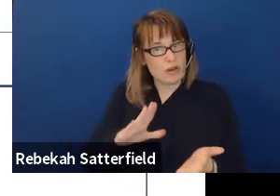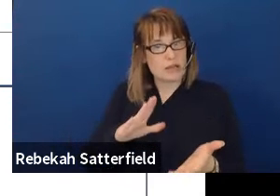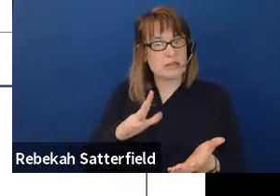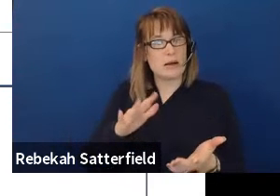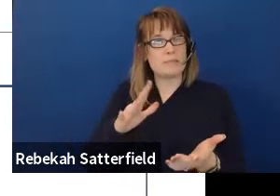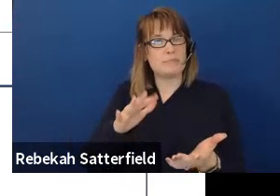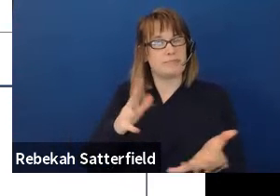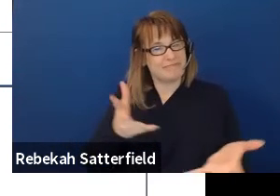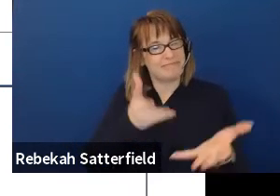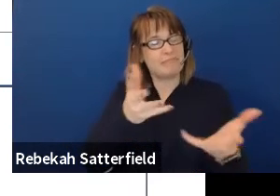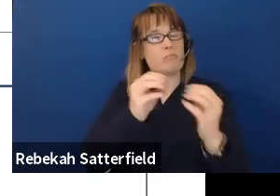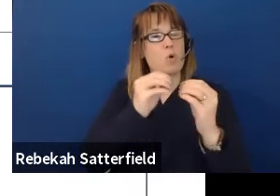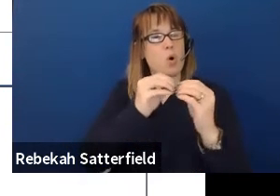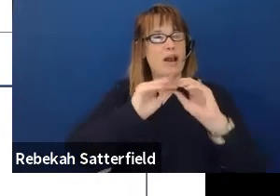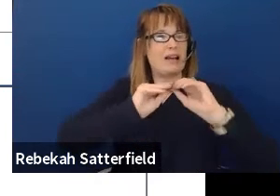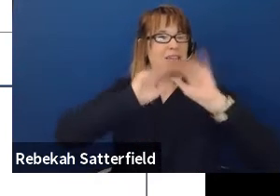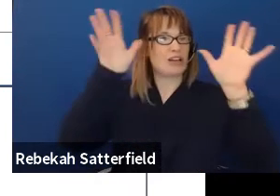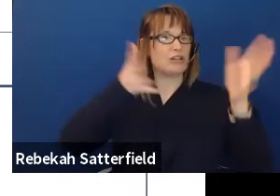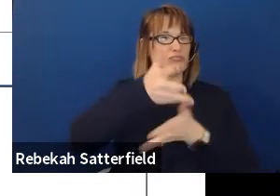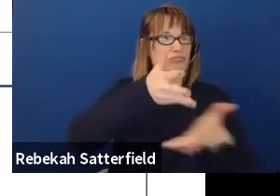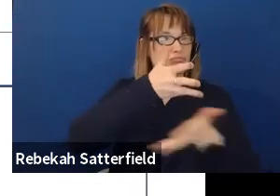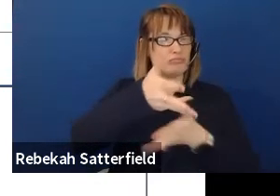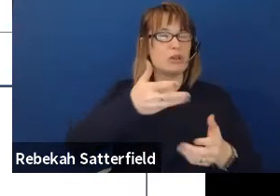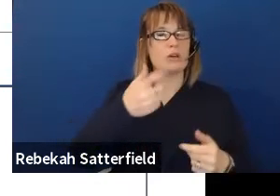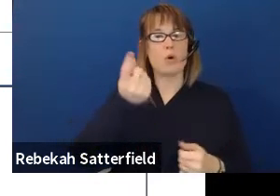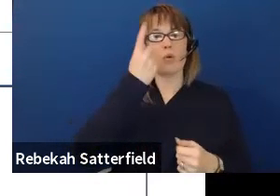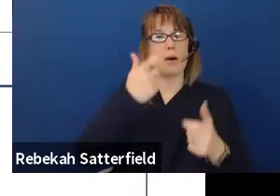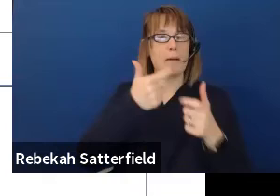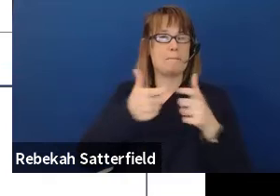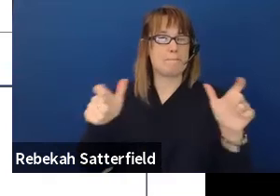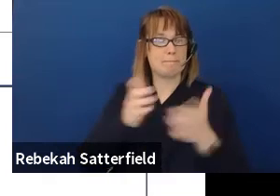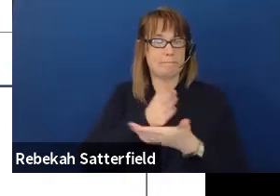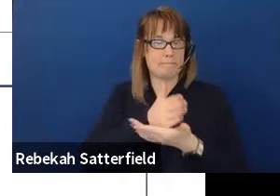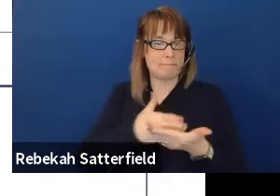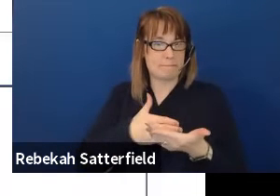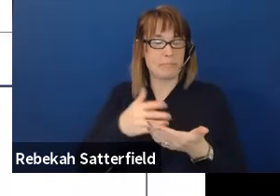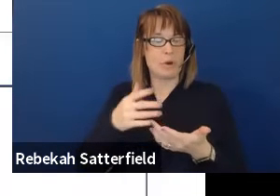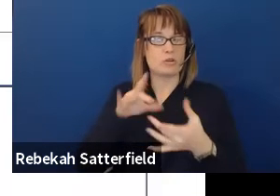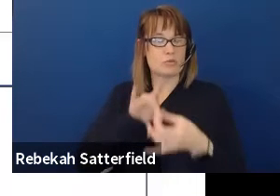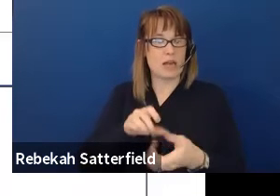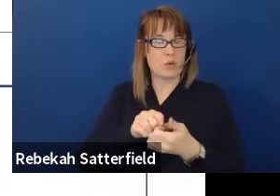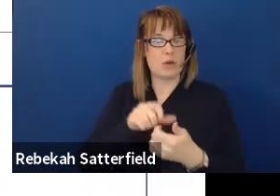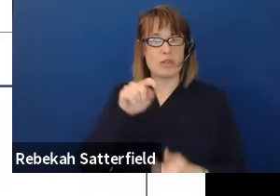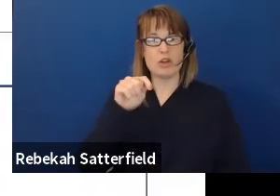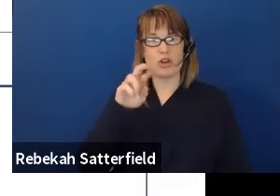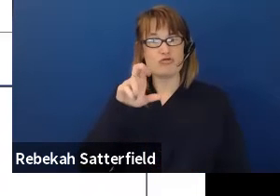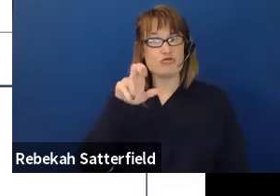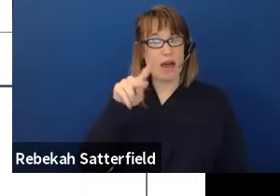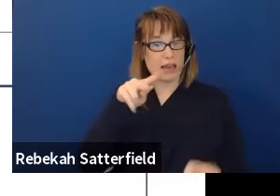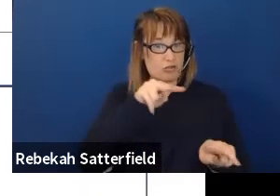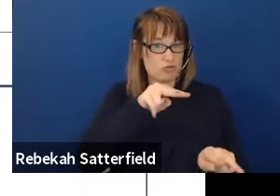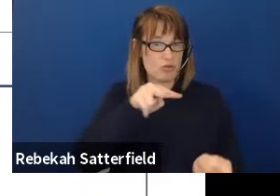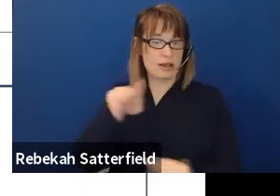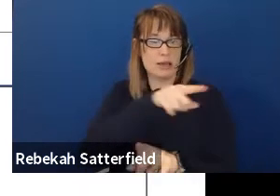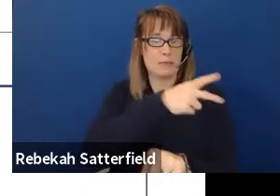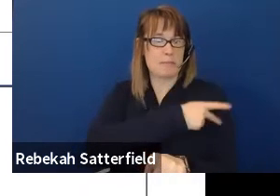more transparency into the field. So one of the major aspects of tracking patient engagement is